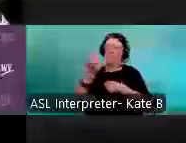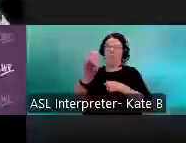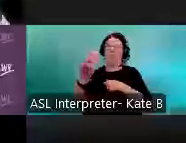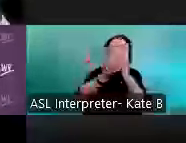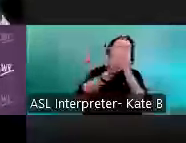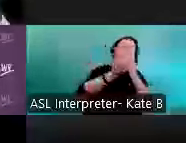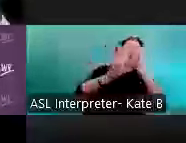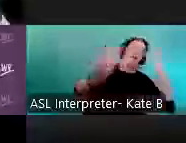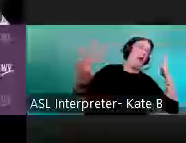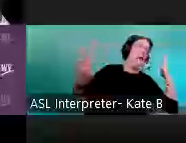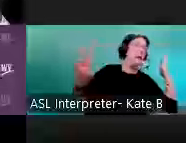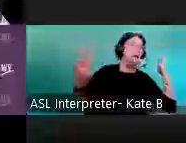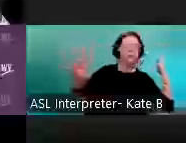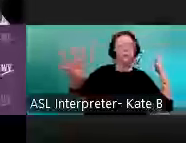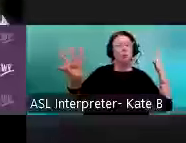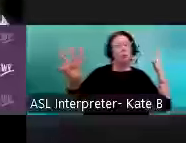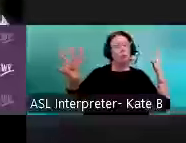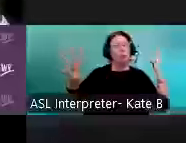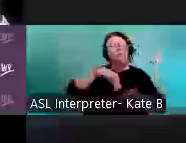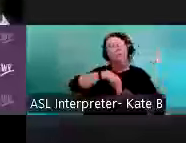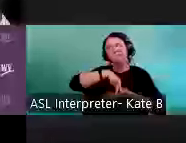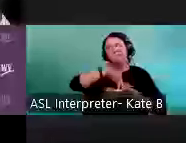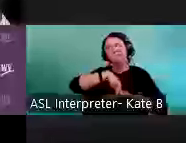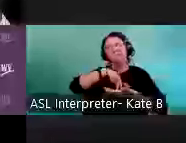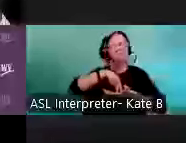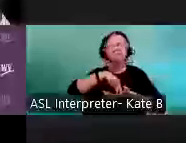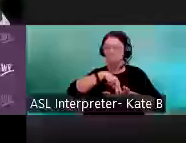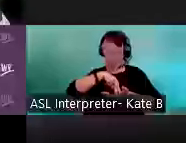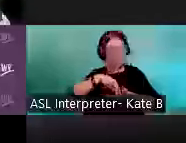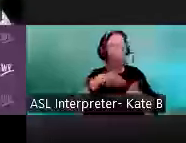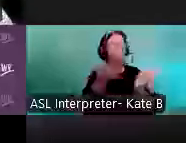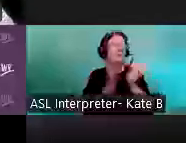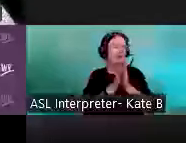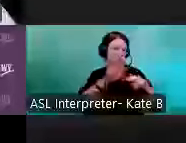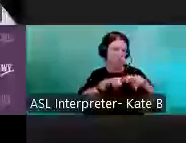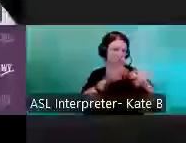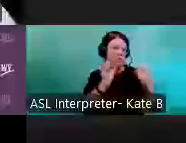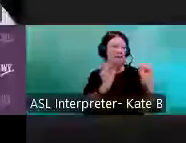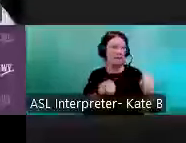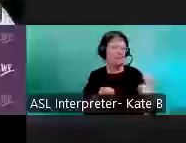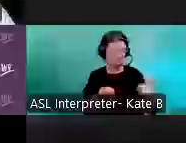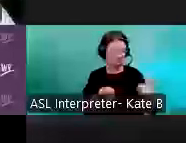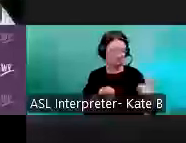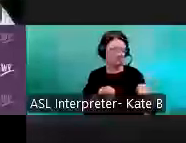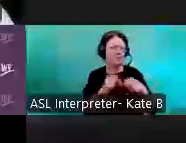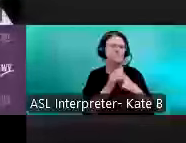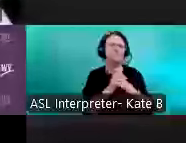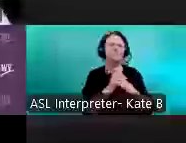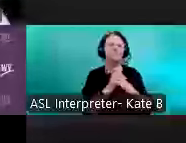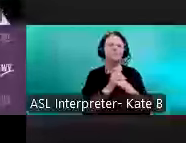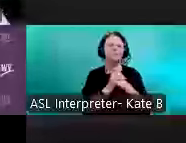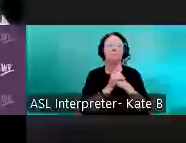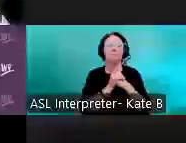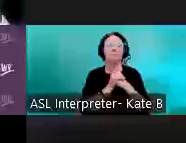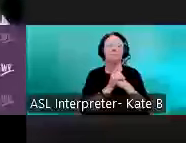presidential elections can create very long lines, so you may be standing there for a while. So it's your right to ask for a chair.